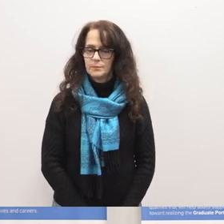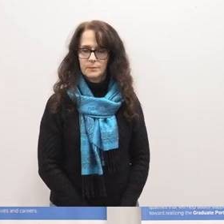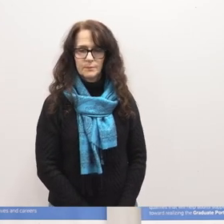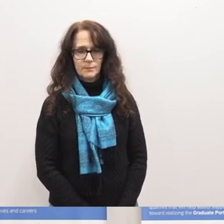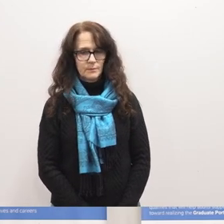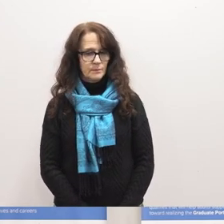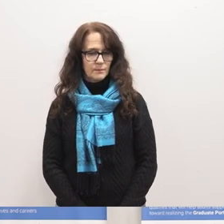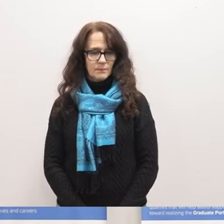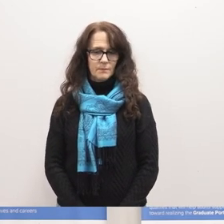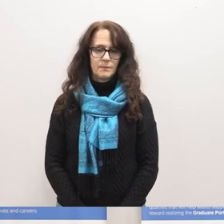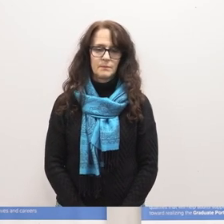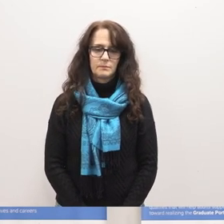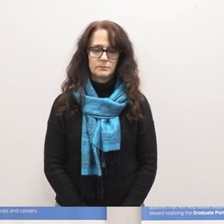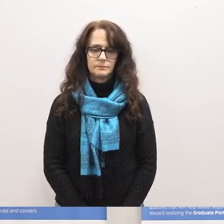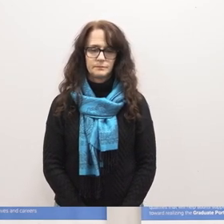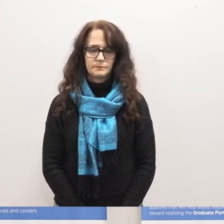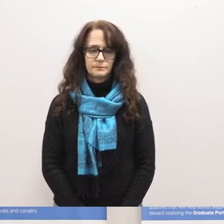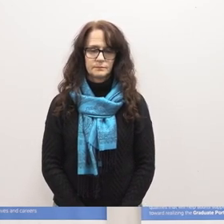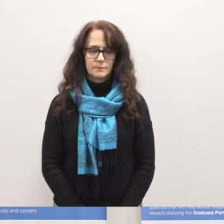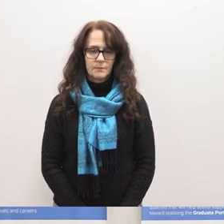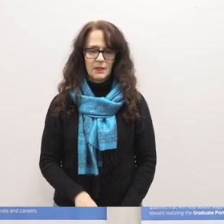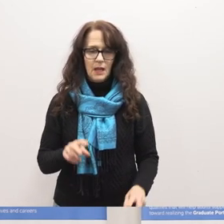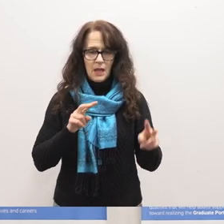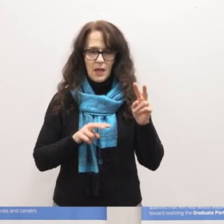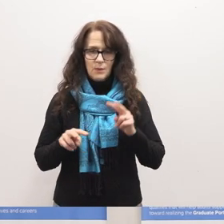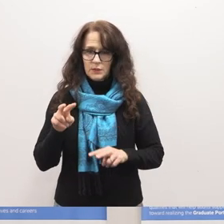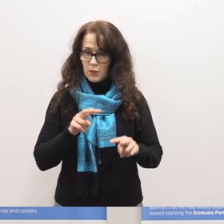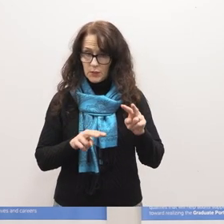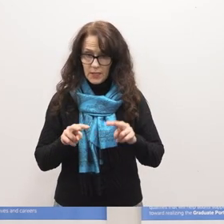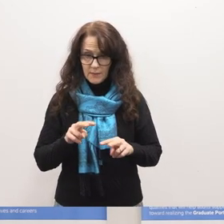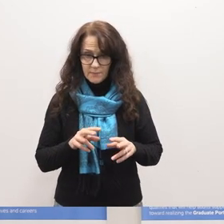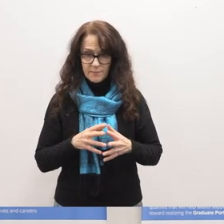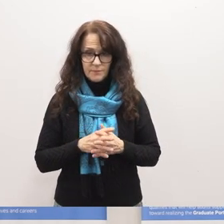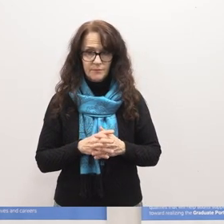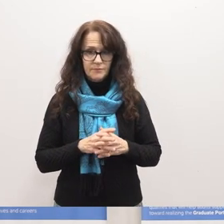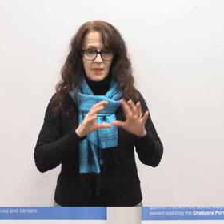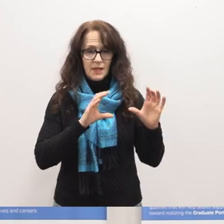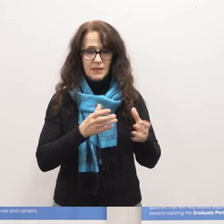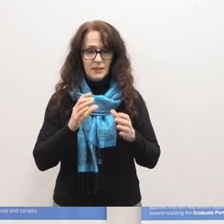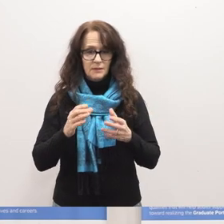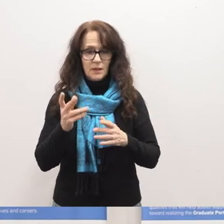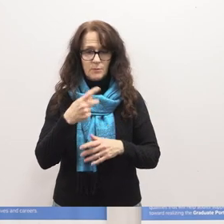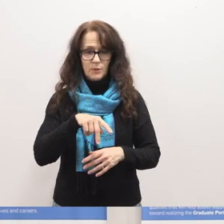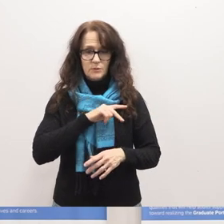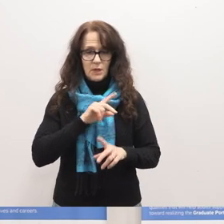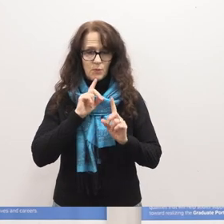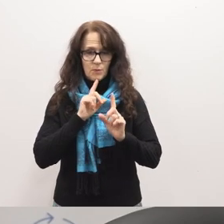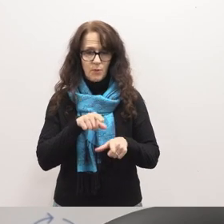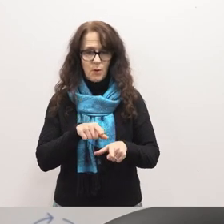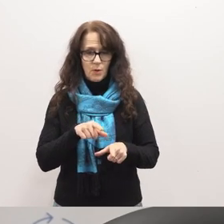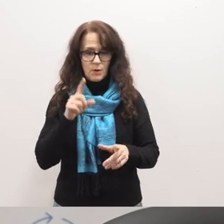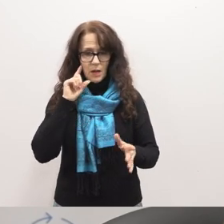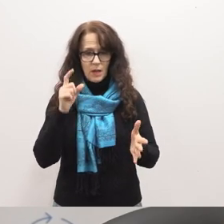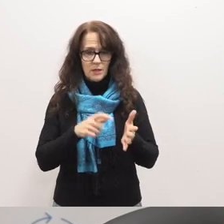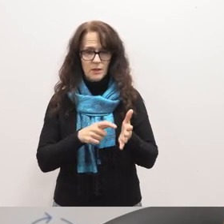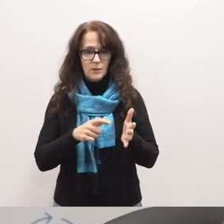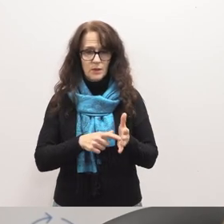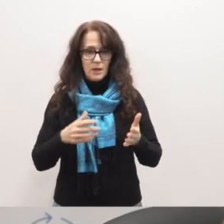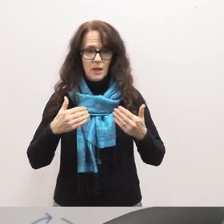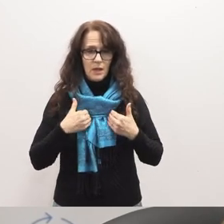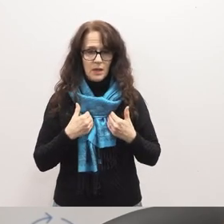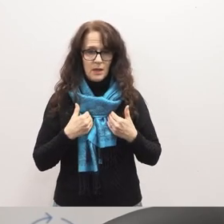Thank you. when I was looking at the classified personnel report, I noticed that we had